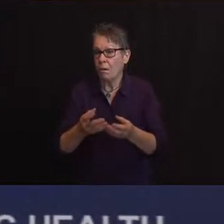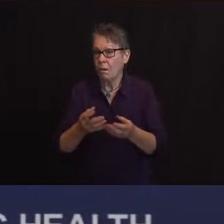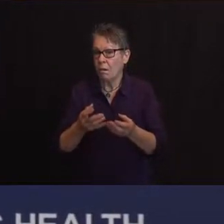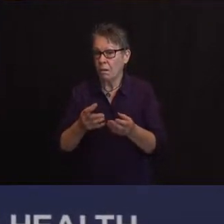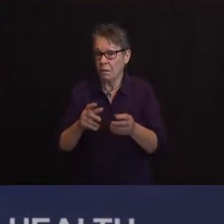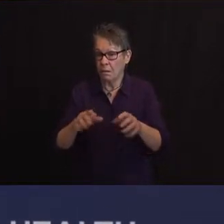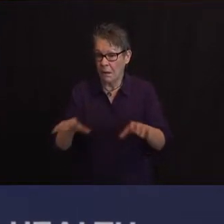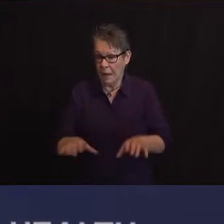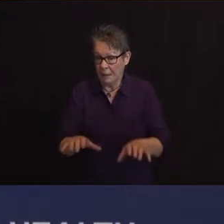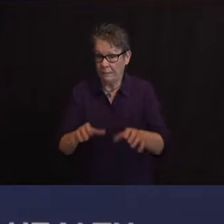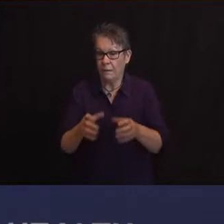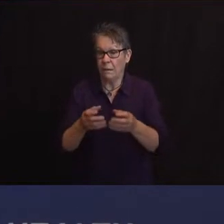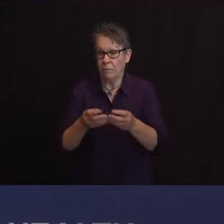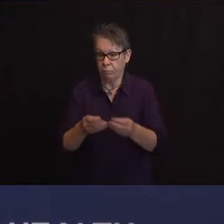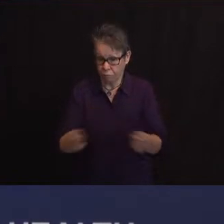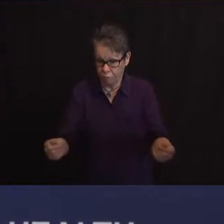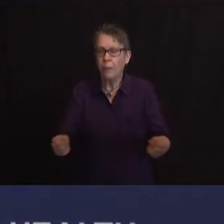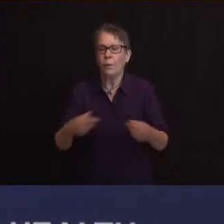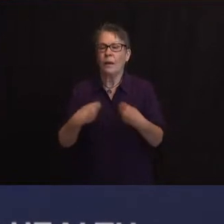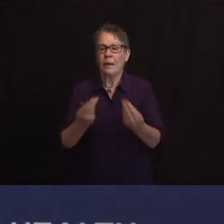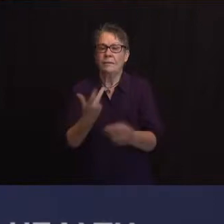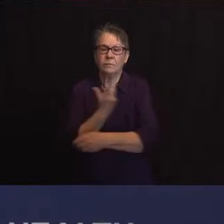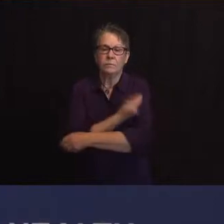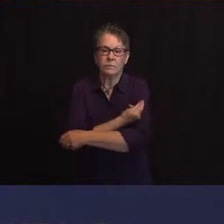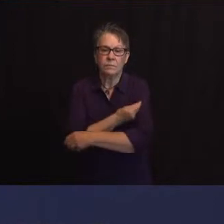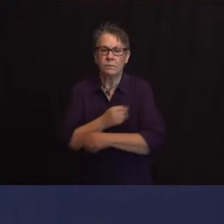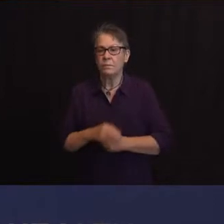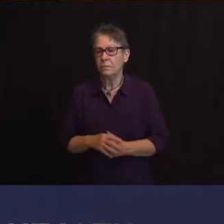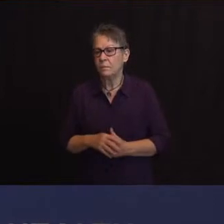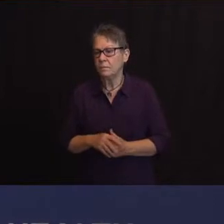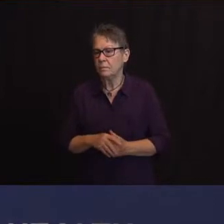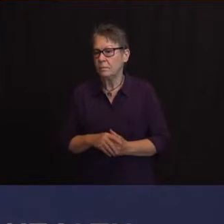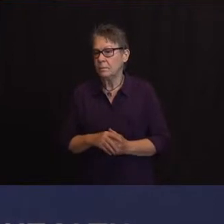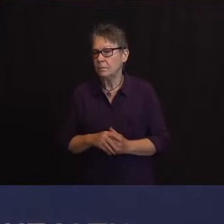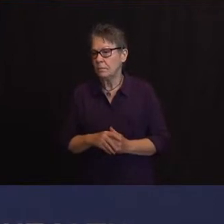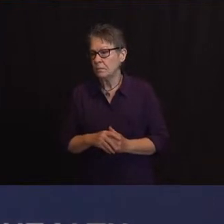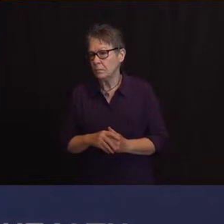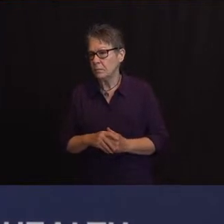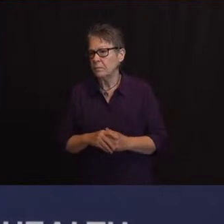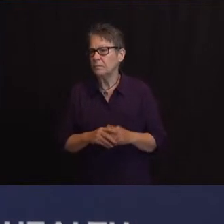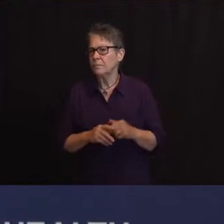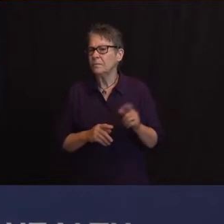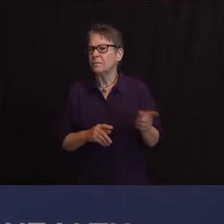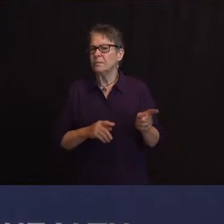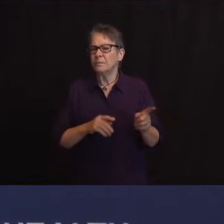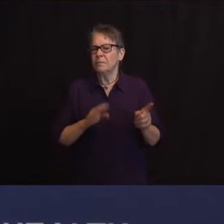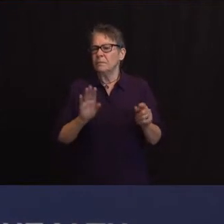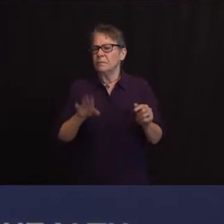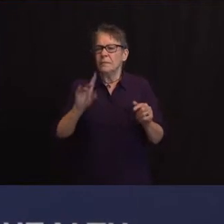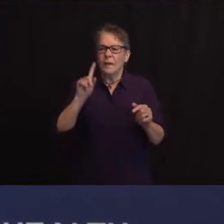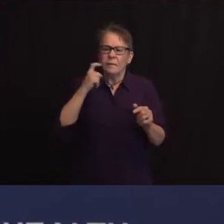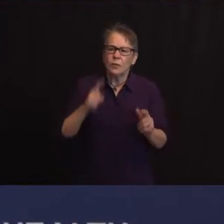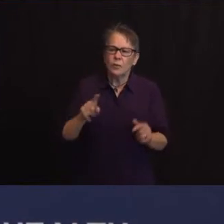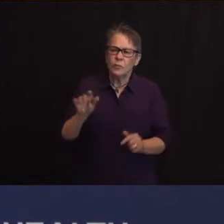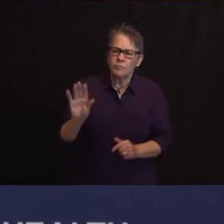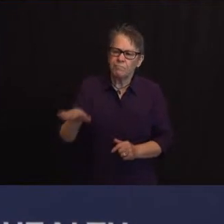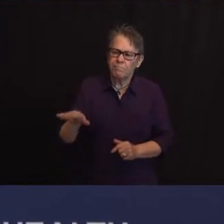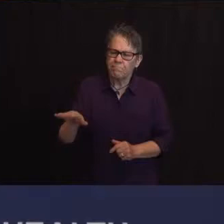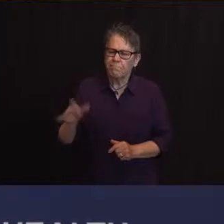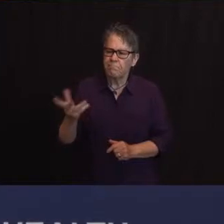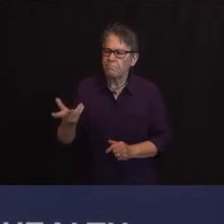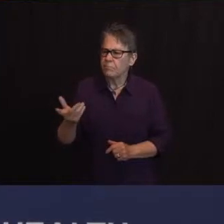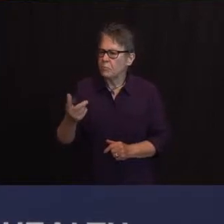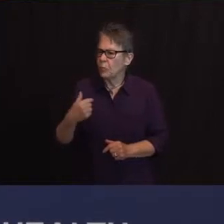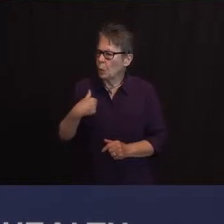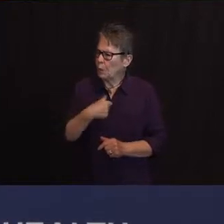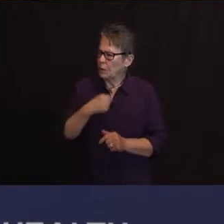weeks, if you were to look right now at holes in our plans,